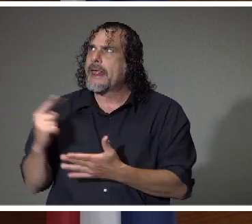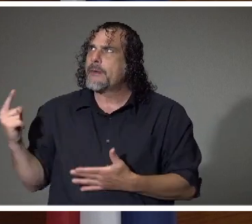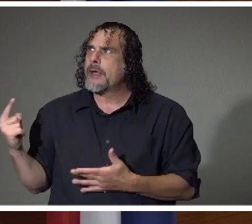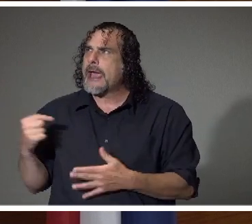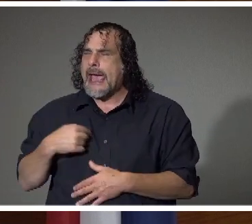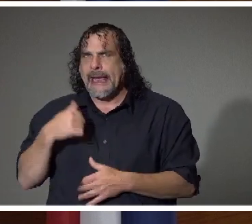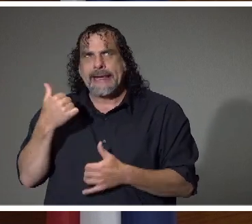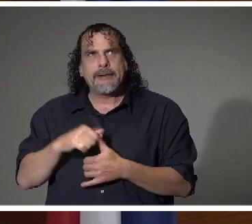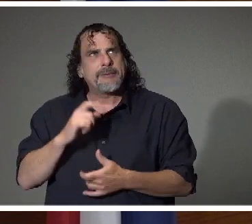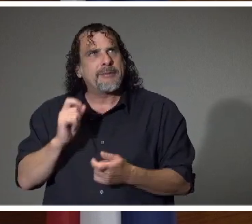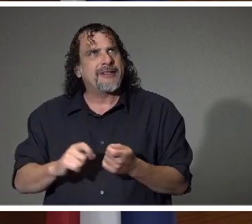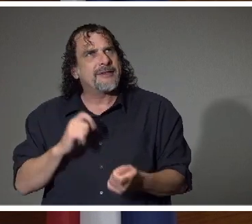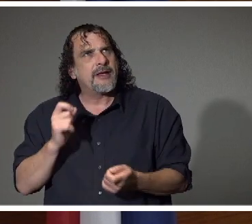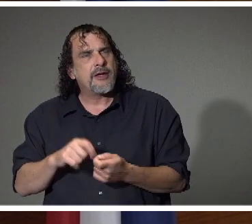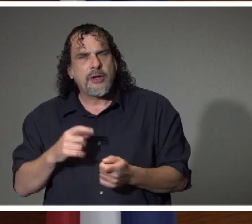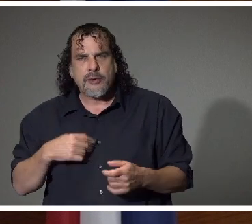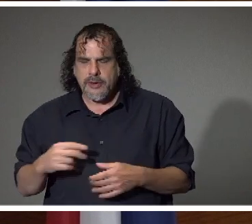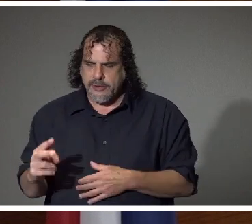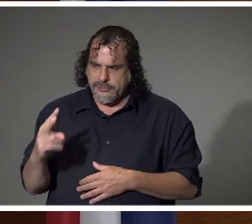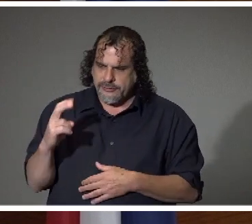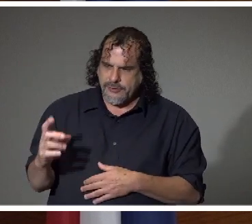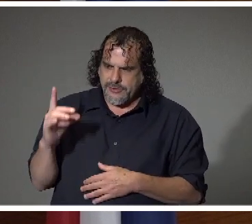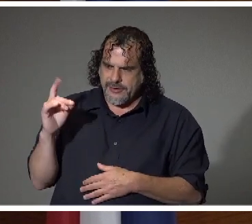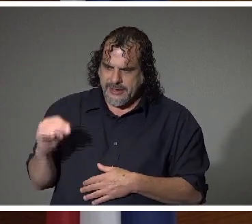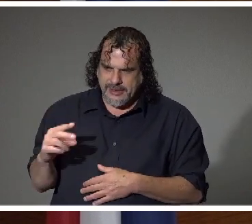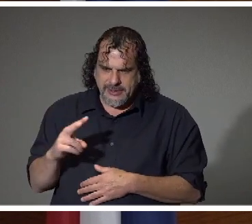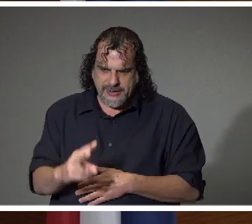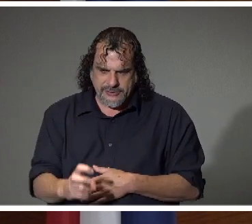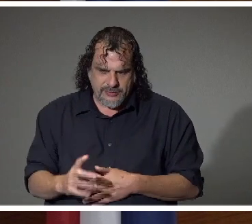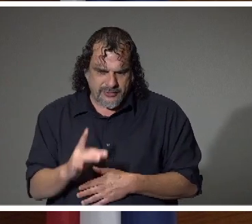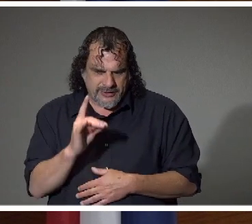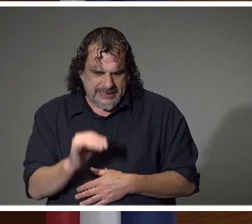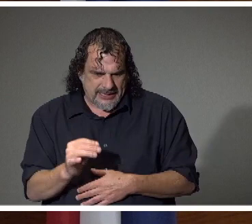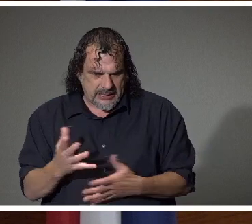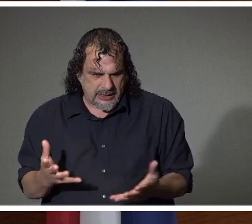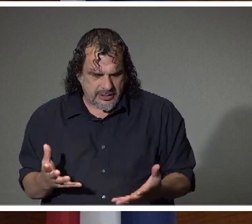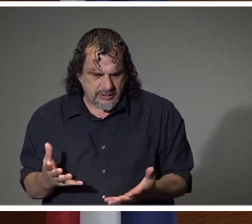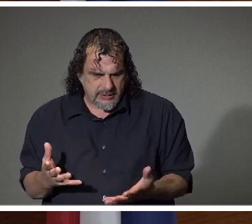remember the exact numbers, but basically 281 day, 281 day,